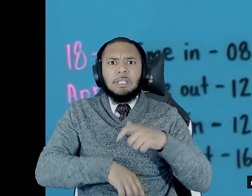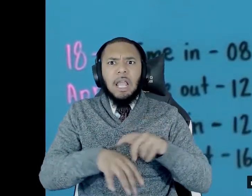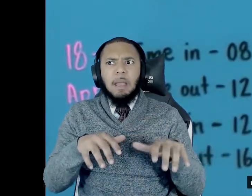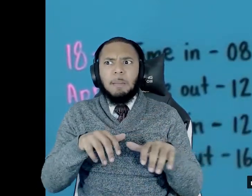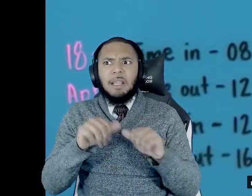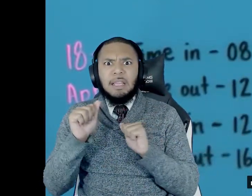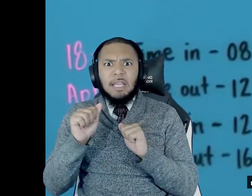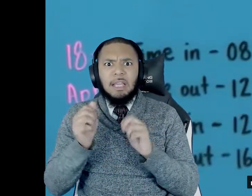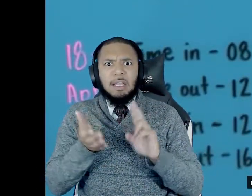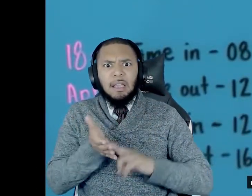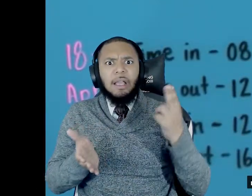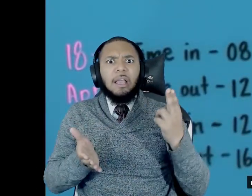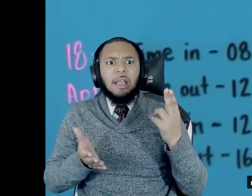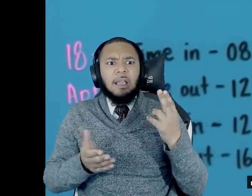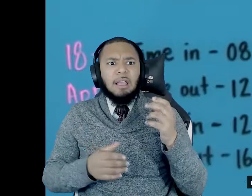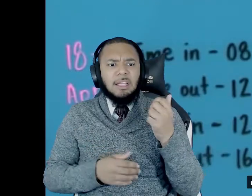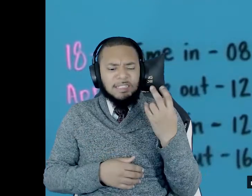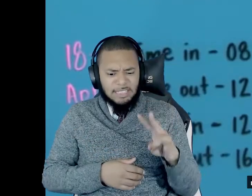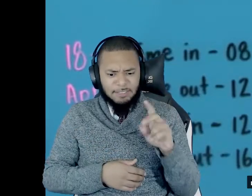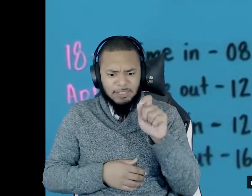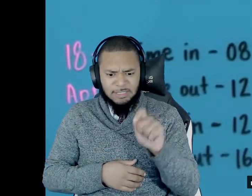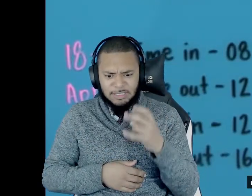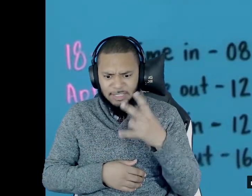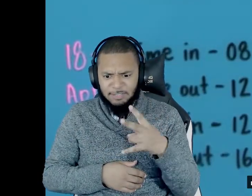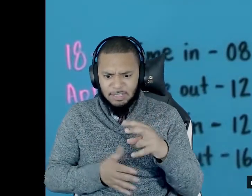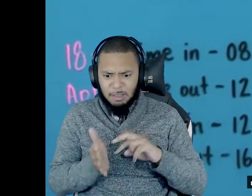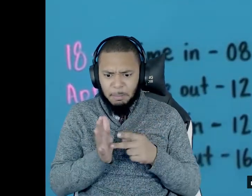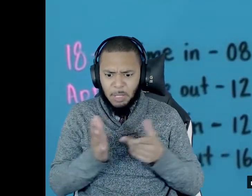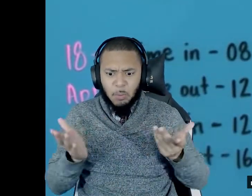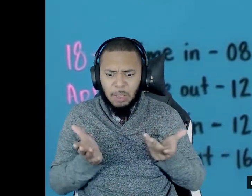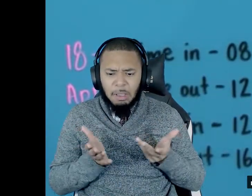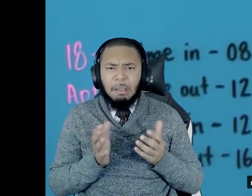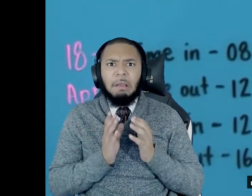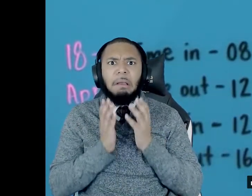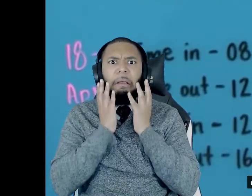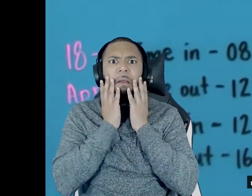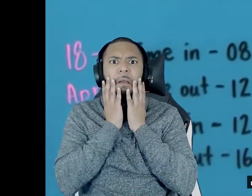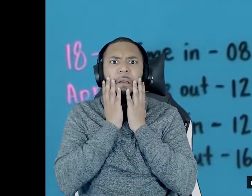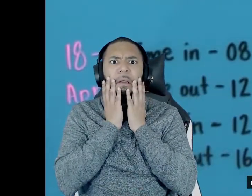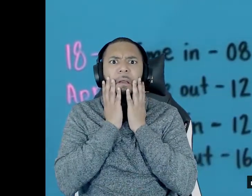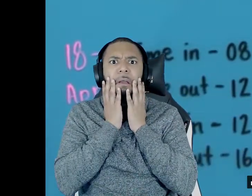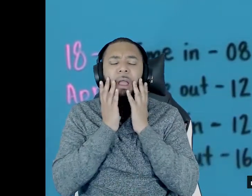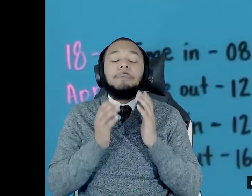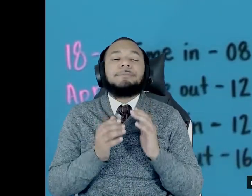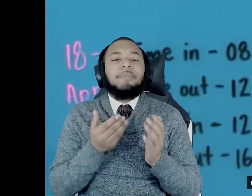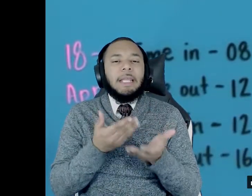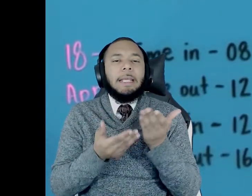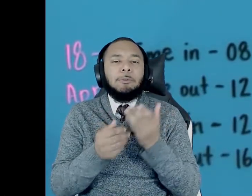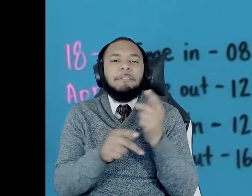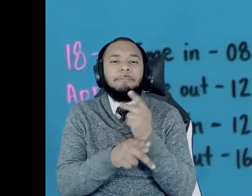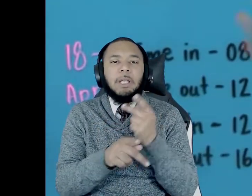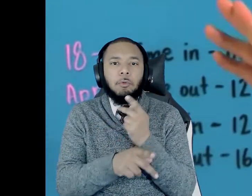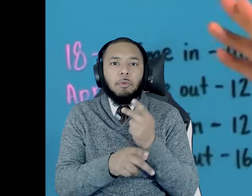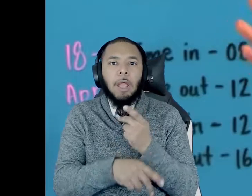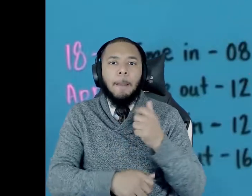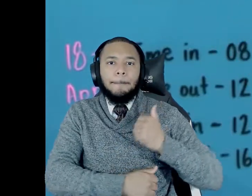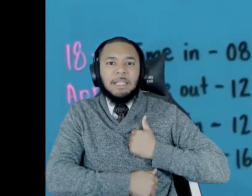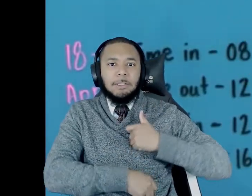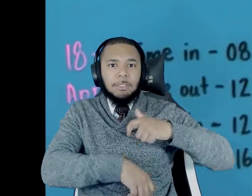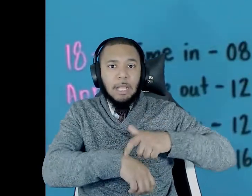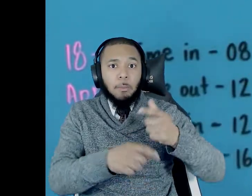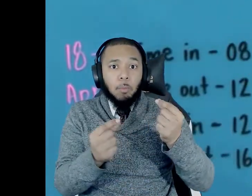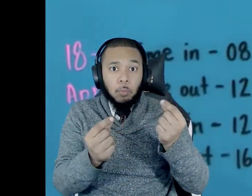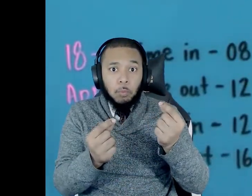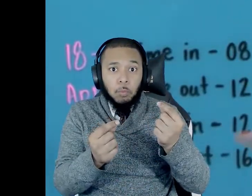17:17. Oh, what does that even mean? Well, the easiest way to determine military time is to just